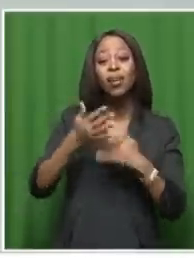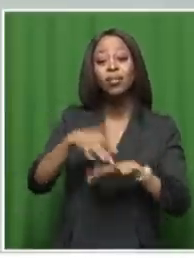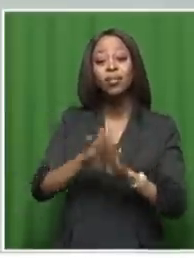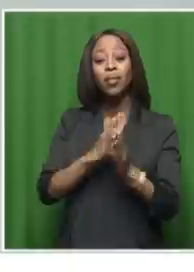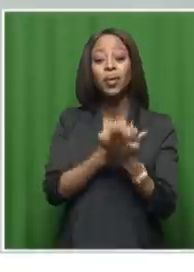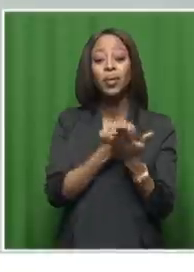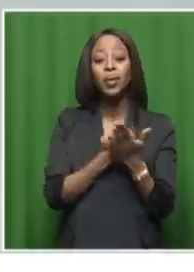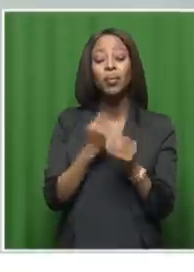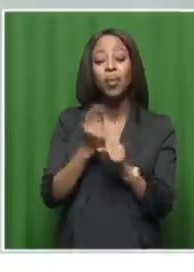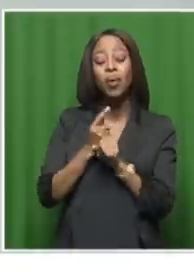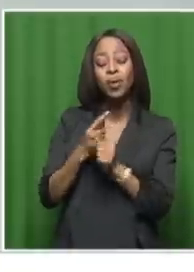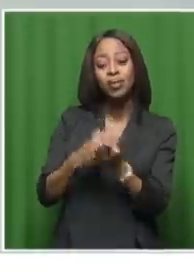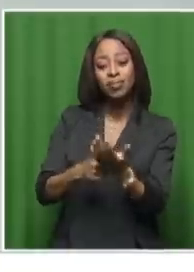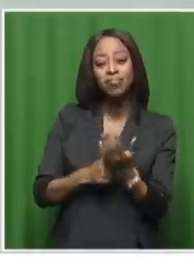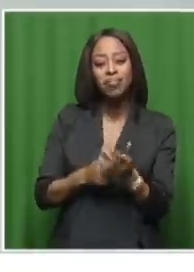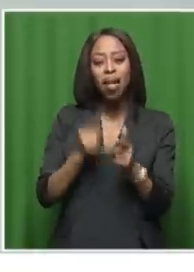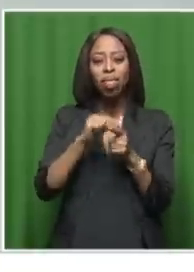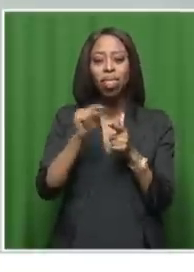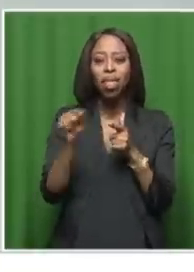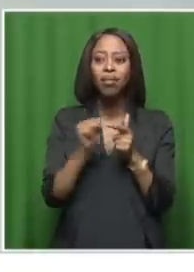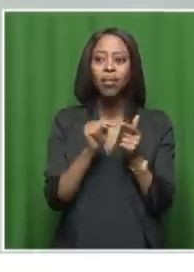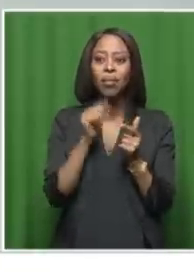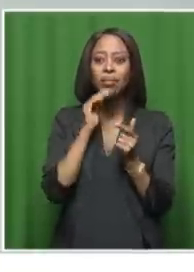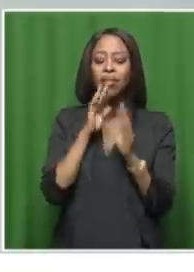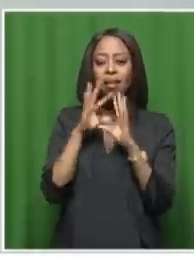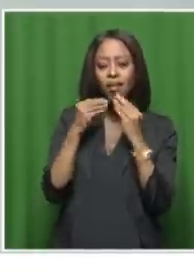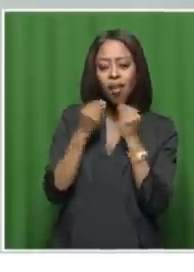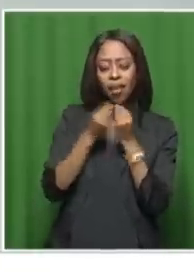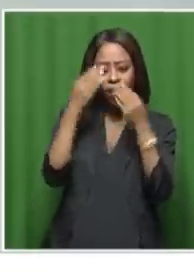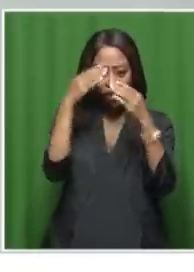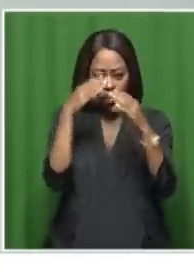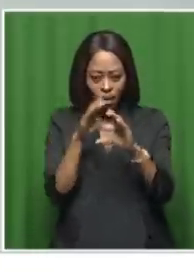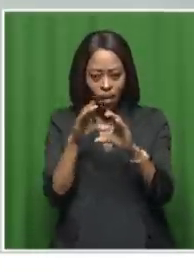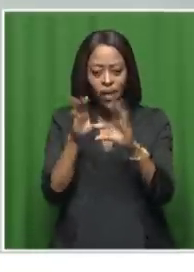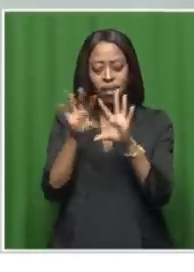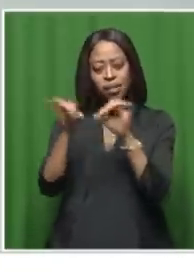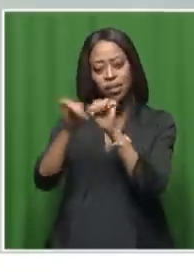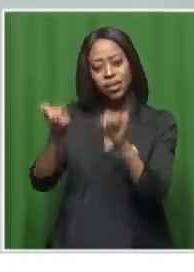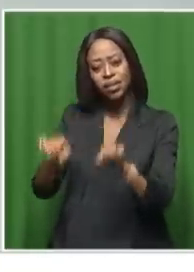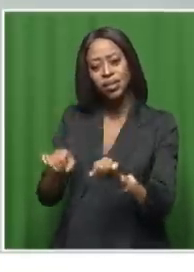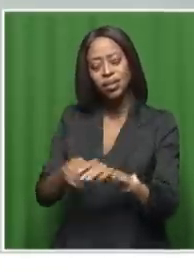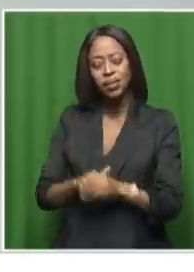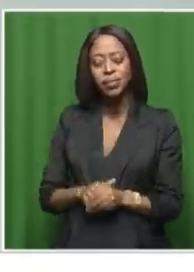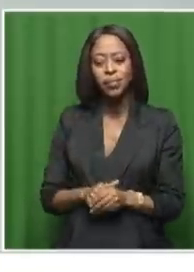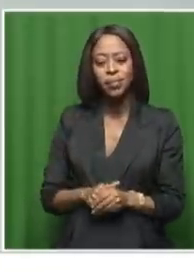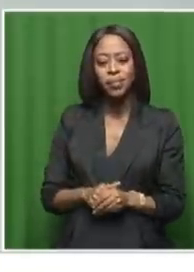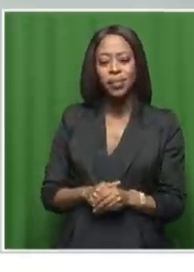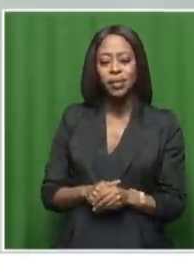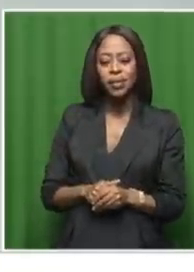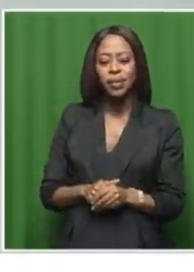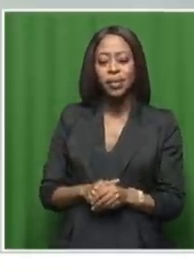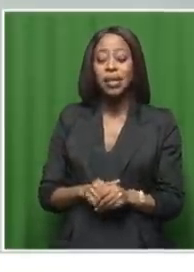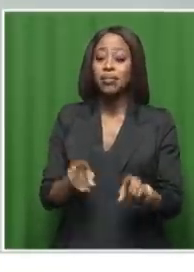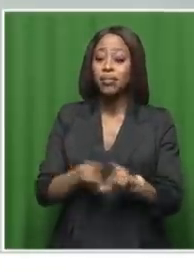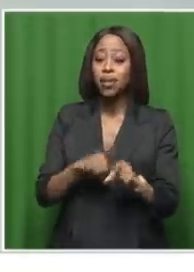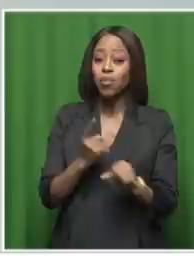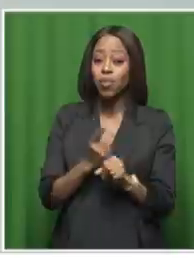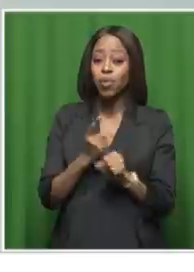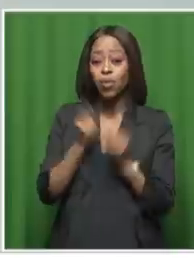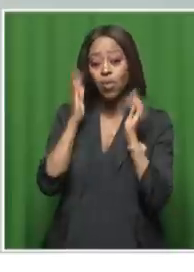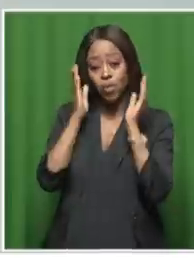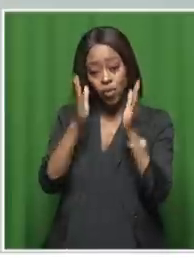that we're talking about. Therefore, we ought to look at everything in the ecosystem that we participate in. Of course, also looking